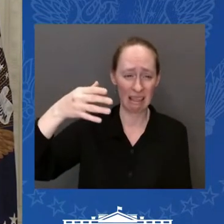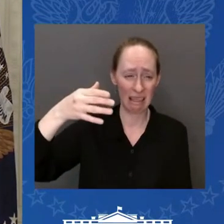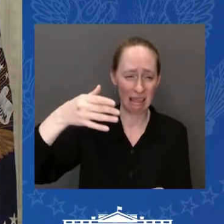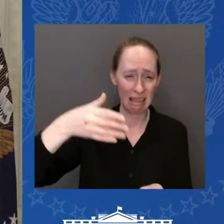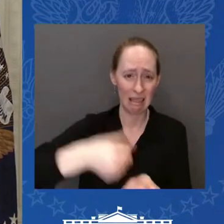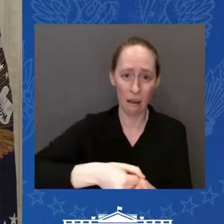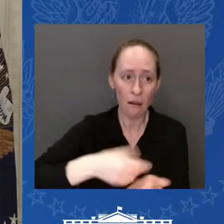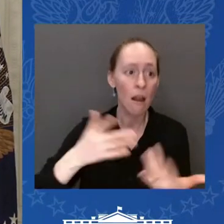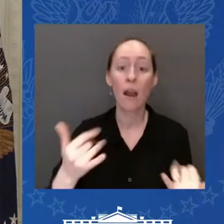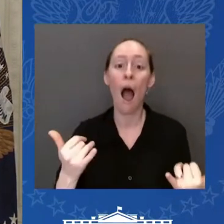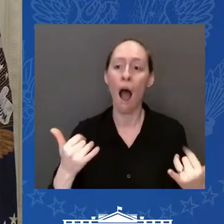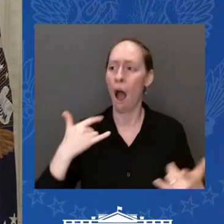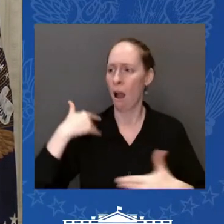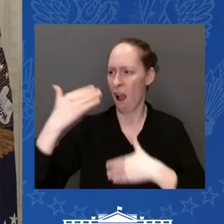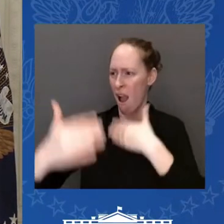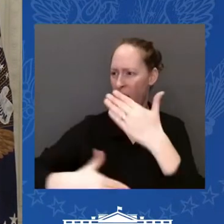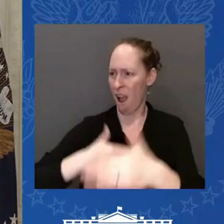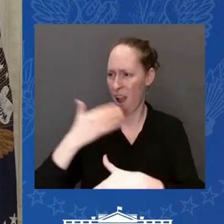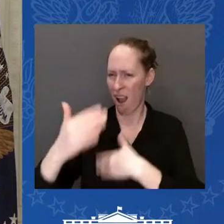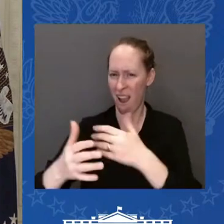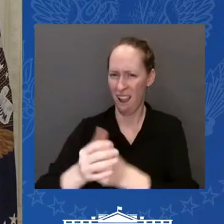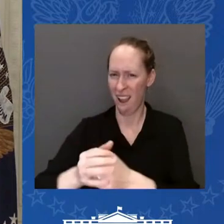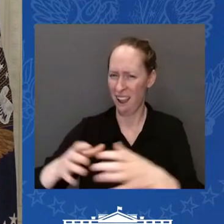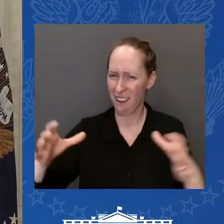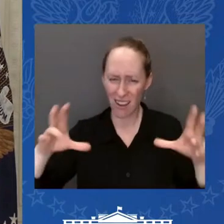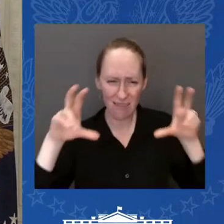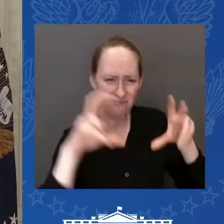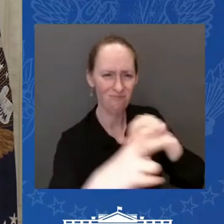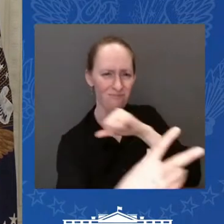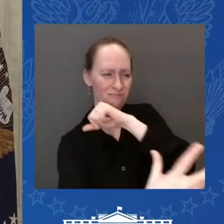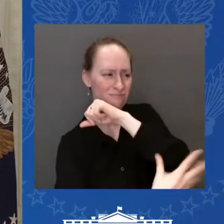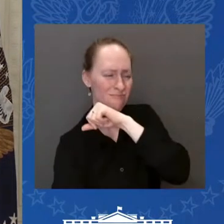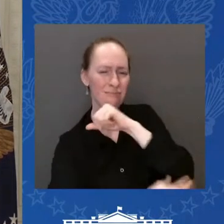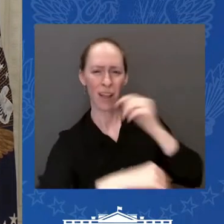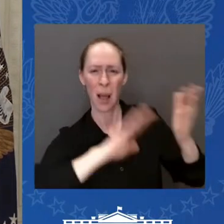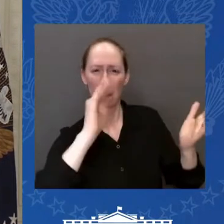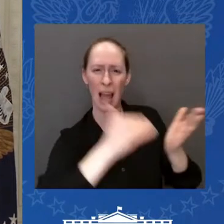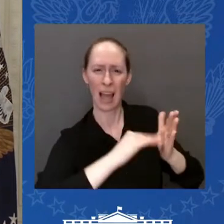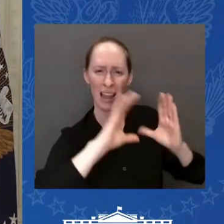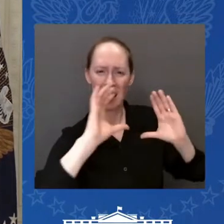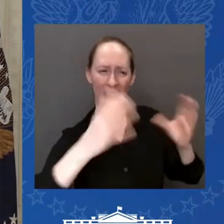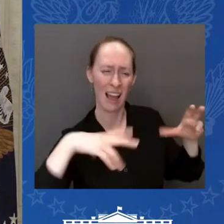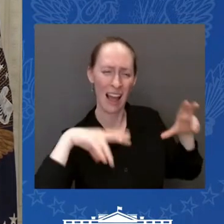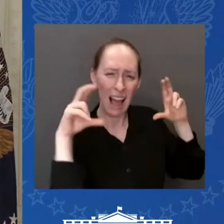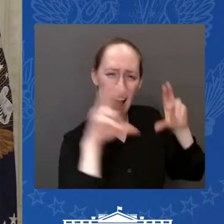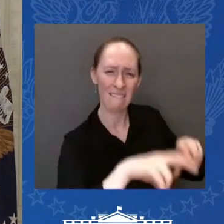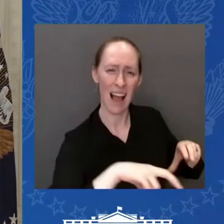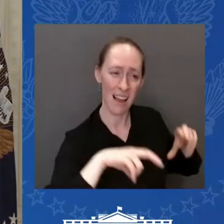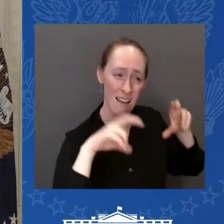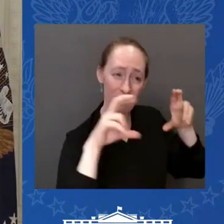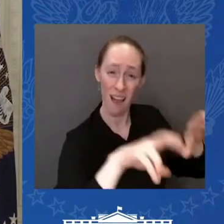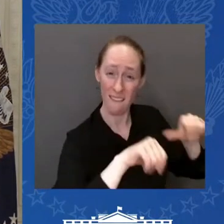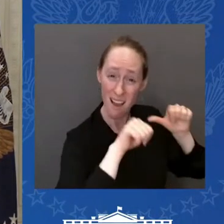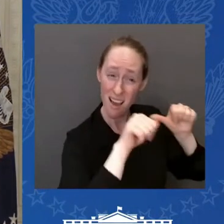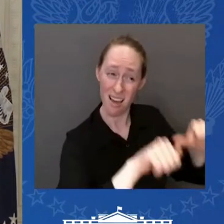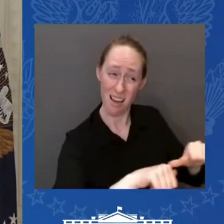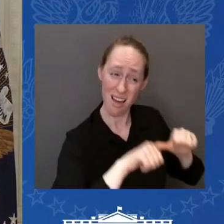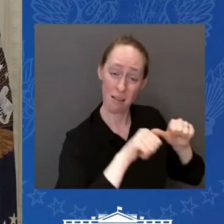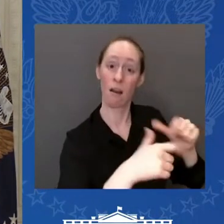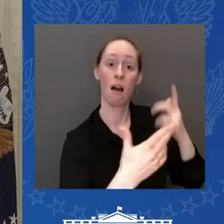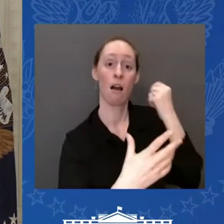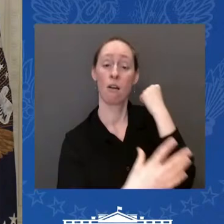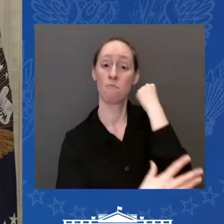down. Because when we do that, by the way, the wealthy do very, very well. And everybody, the poor have a shot, and the middle class can have a little breathing